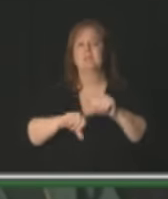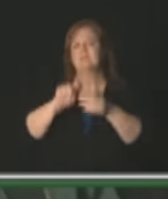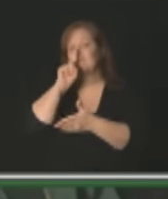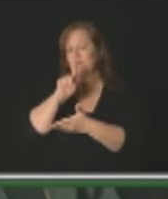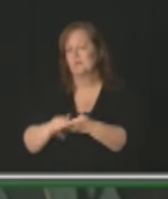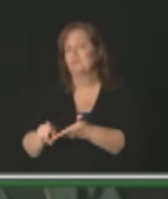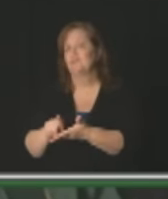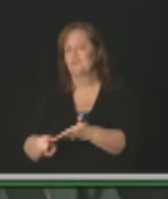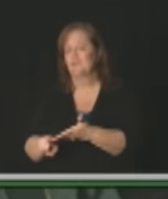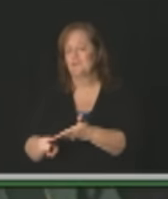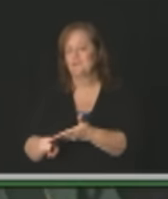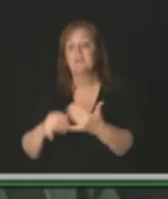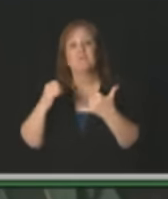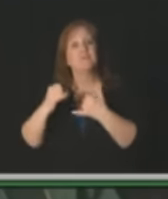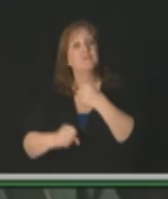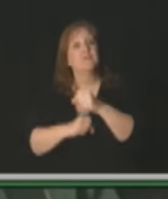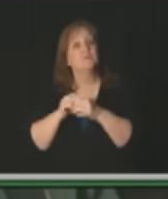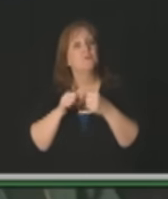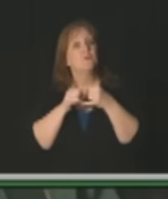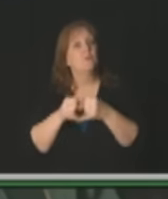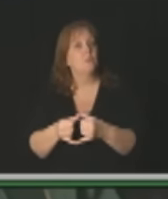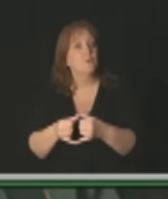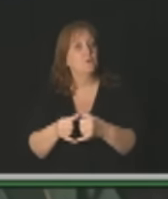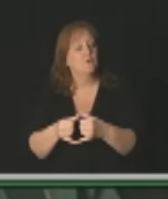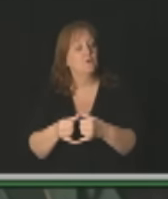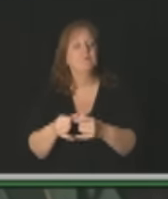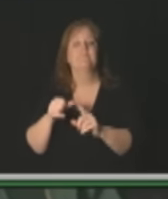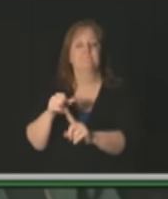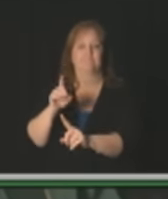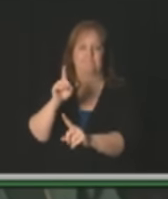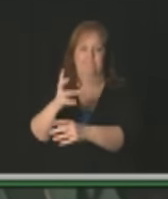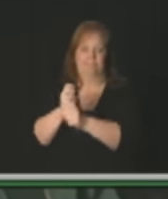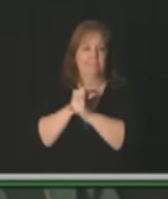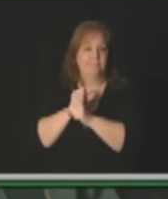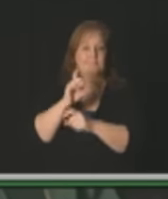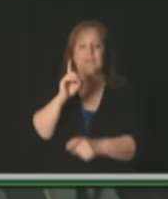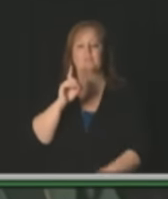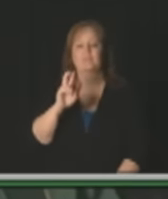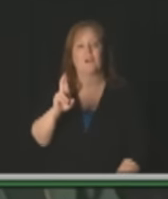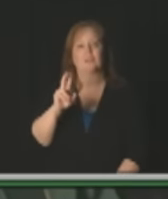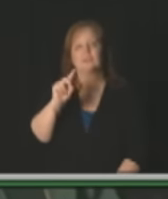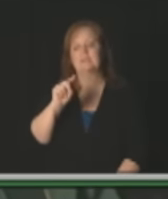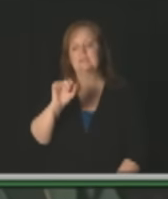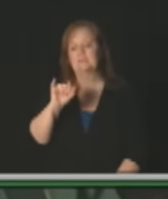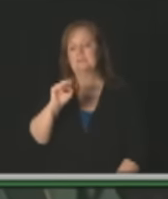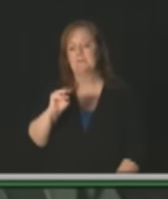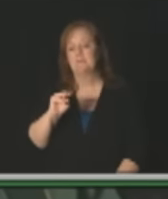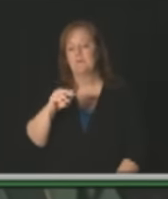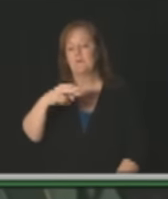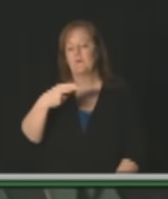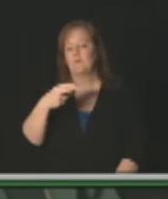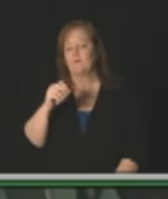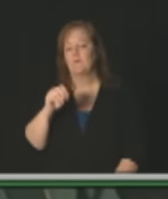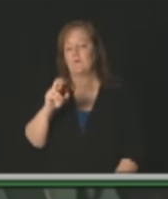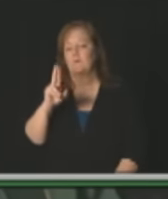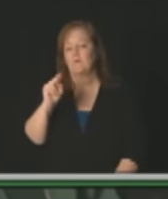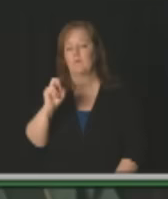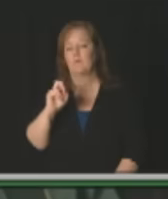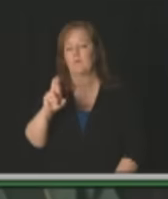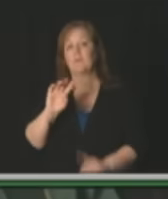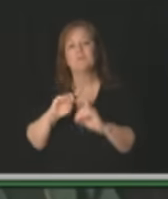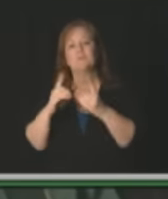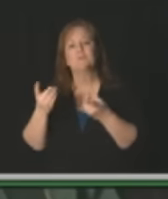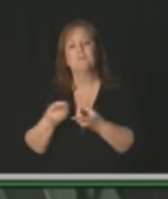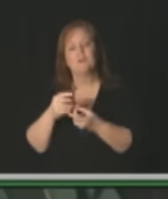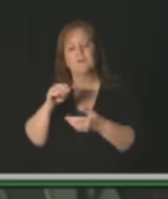research. This year's award winner is Dr. Tim Horner in the Department of Geology.